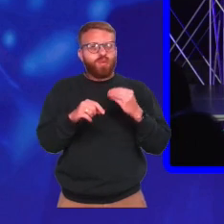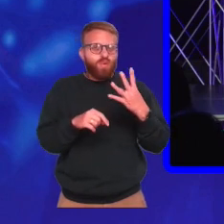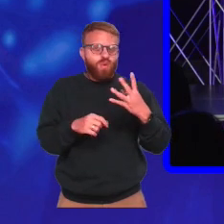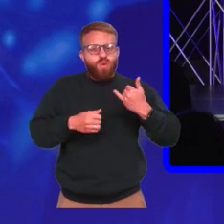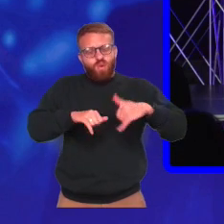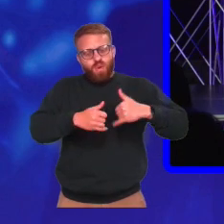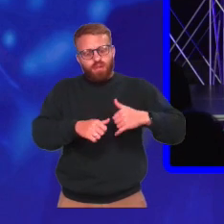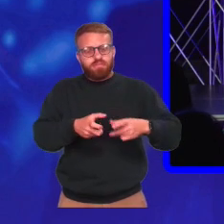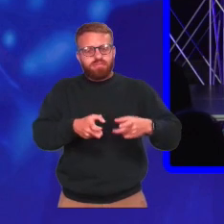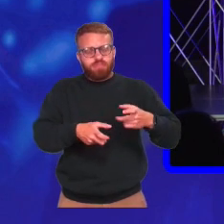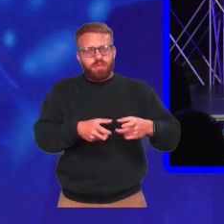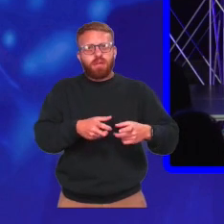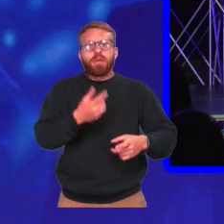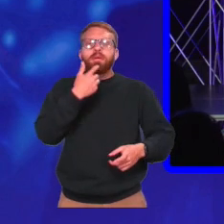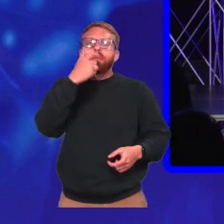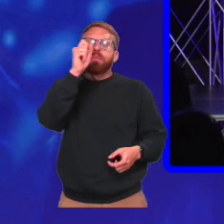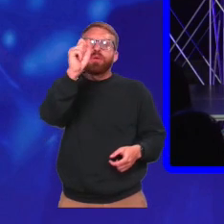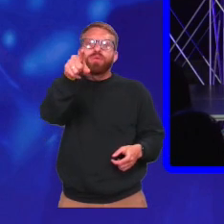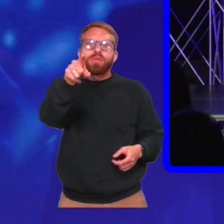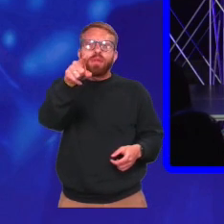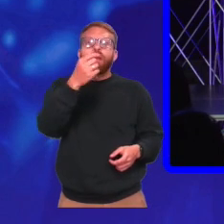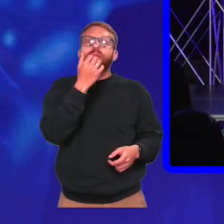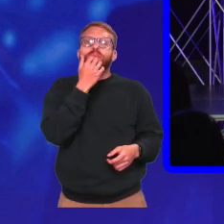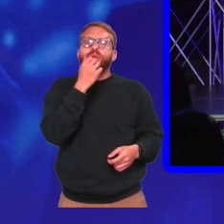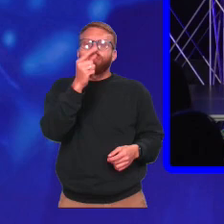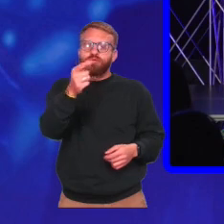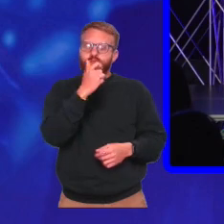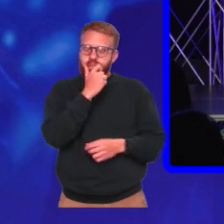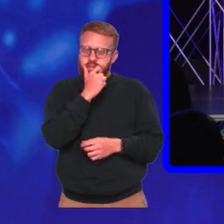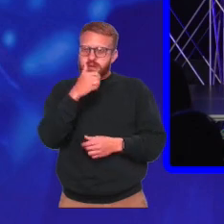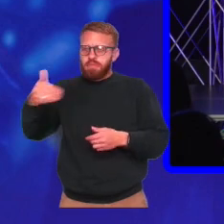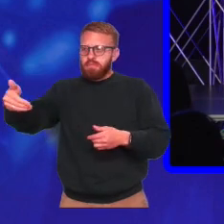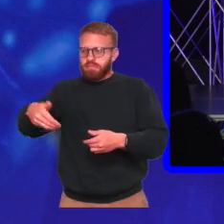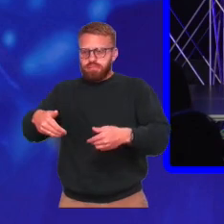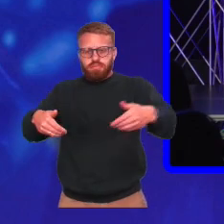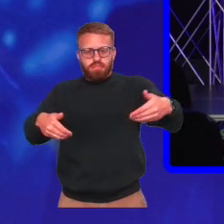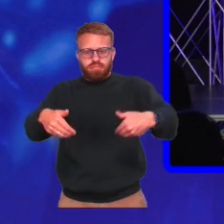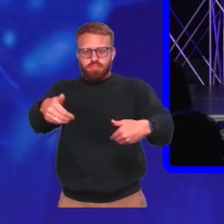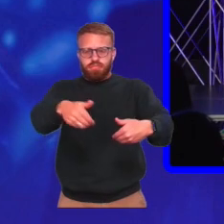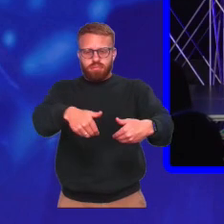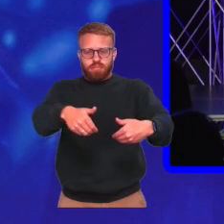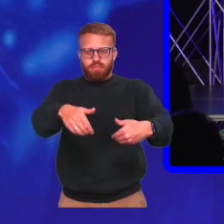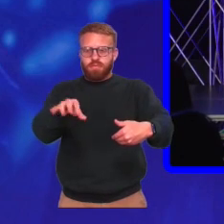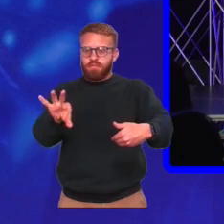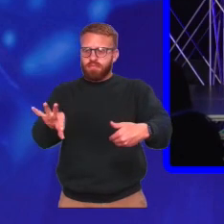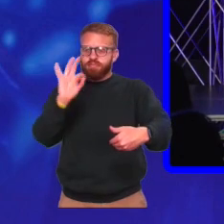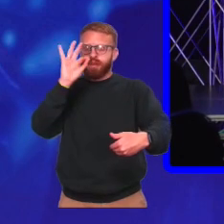Ghost of Tsushima by Sucker Punch to be a PlayStation exclusive?